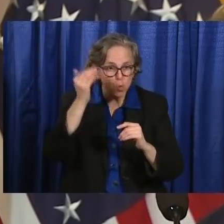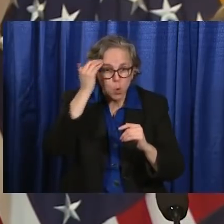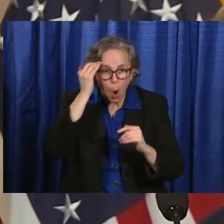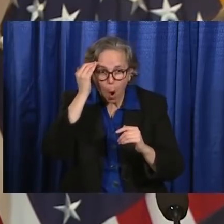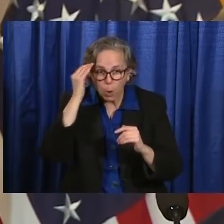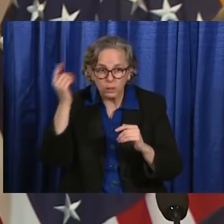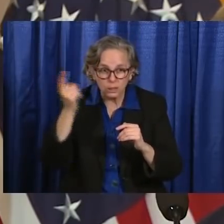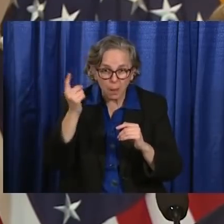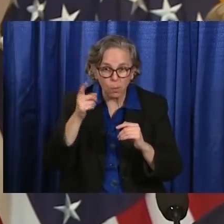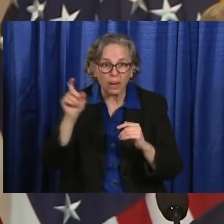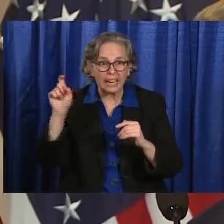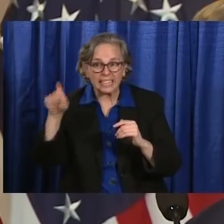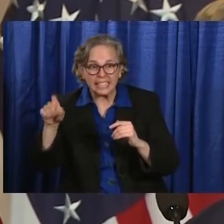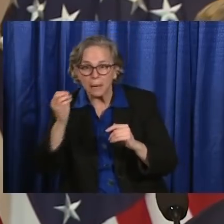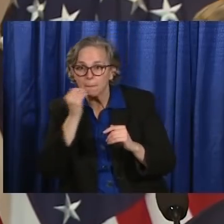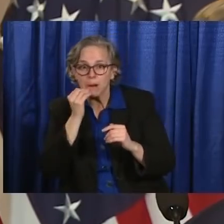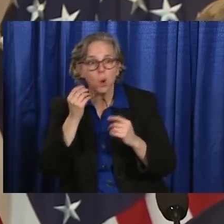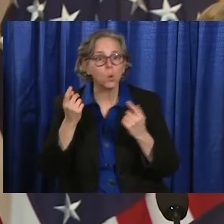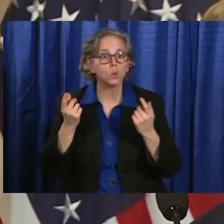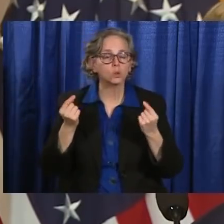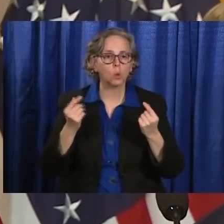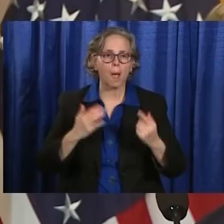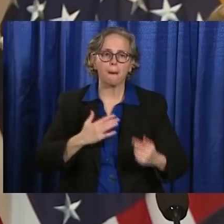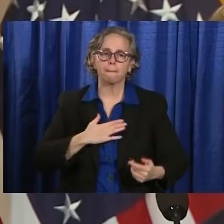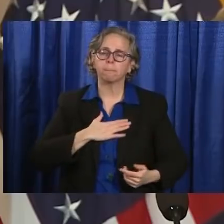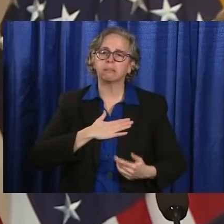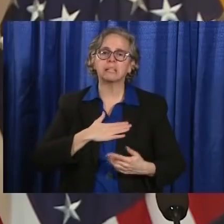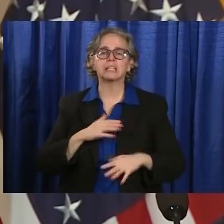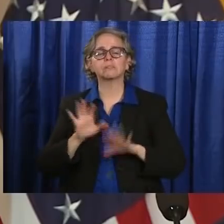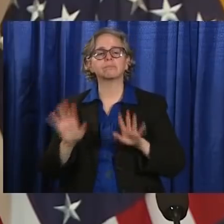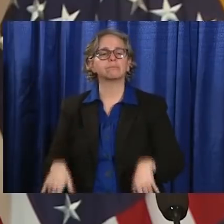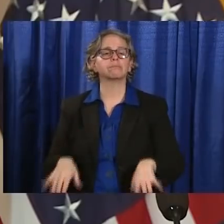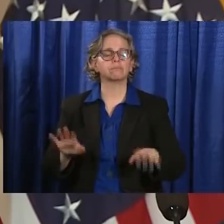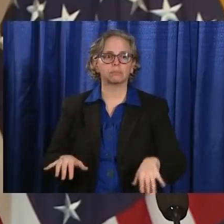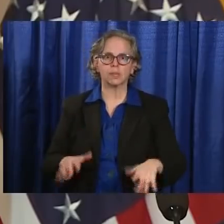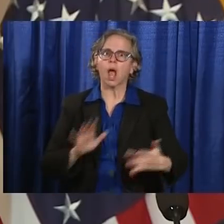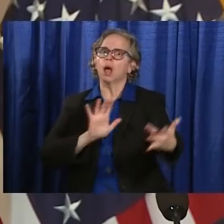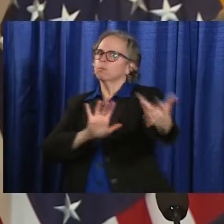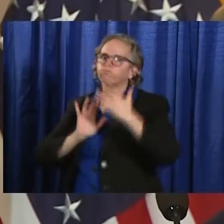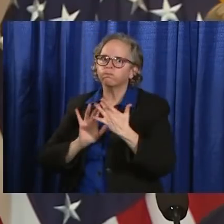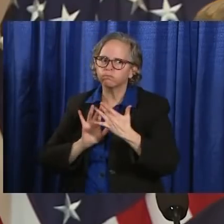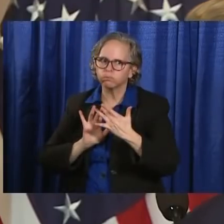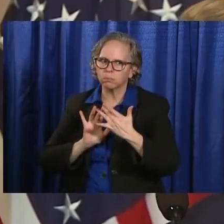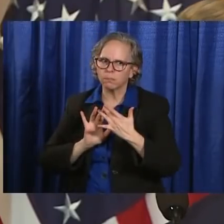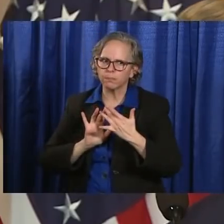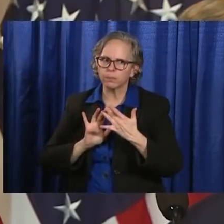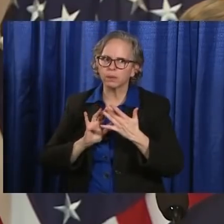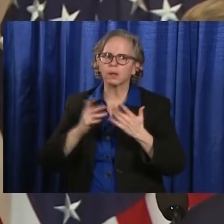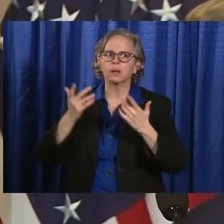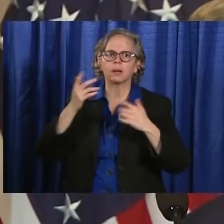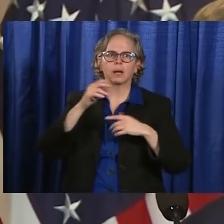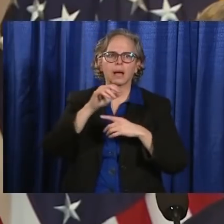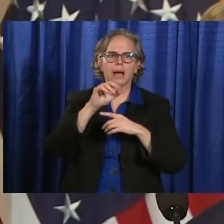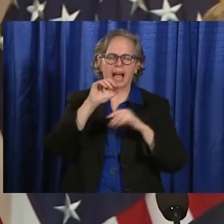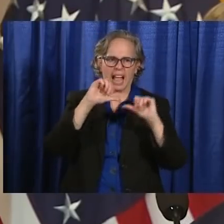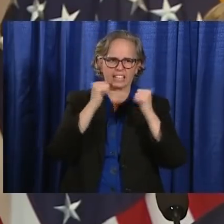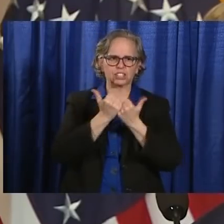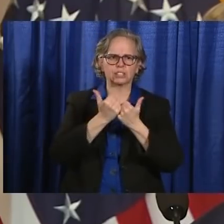meal, we certainly encourage you to contact one of our area agencies on aging. And that number